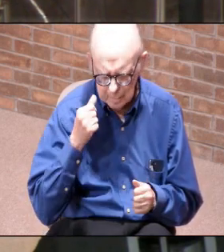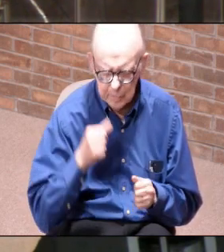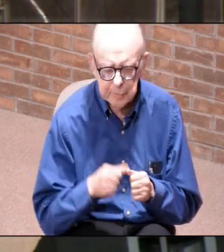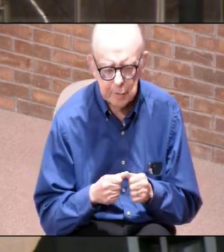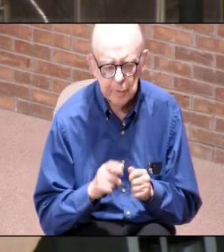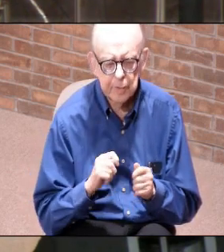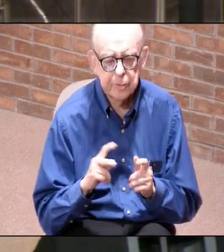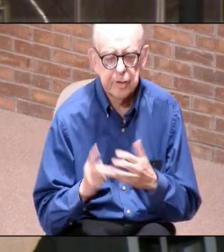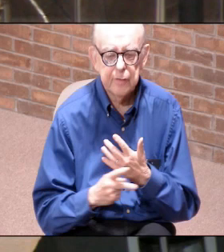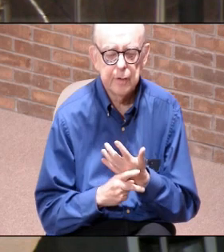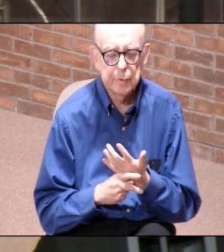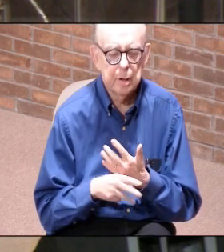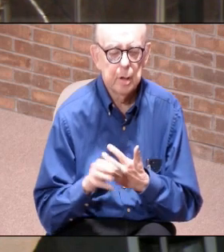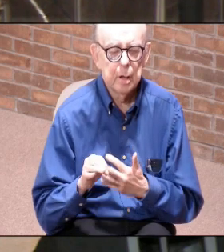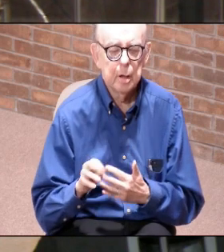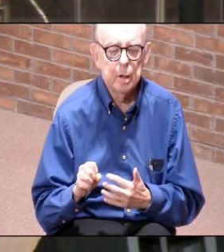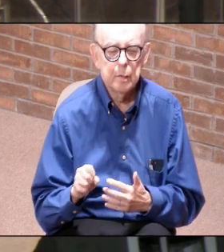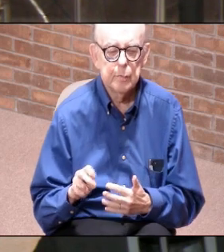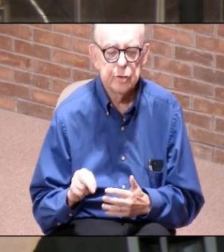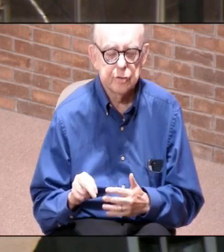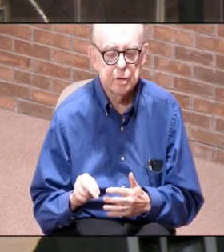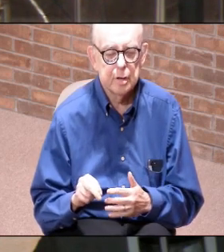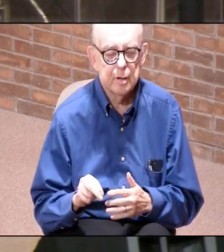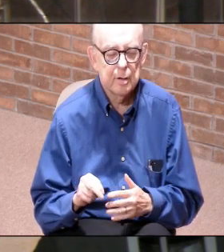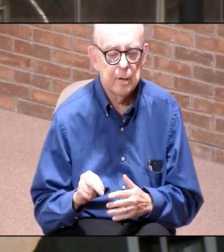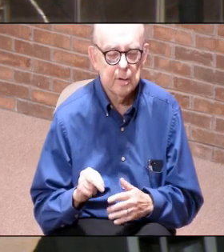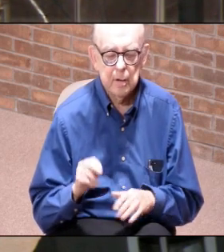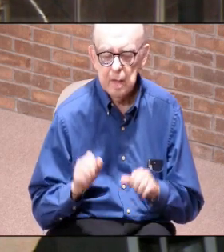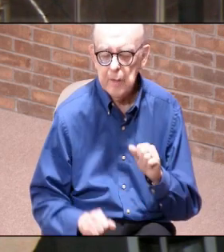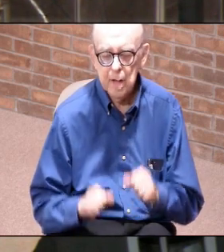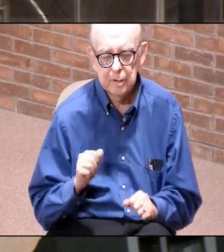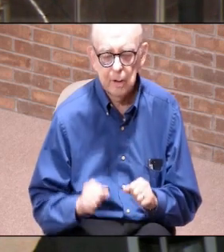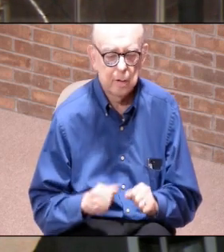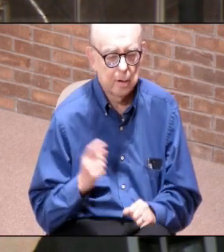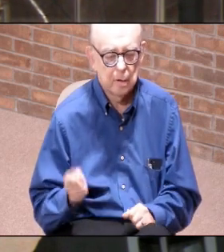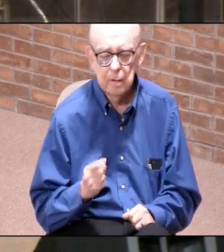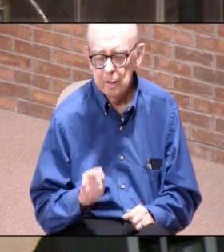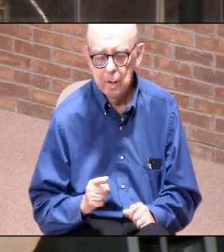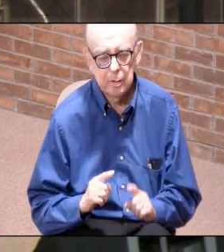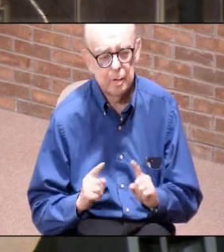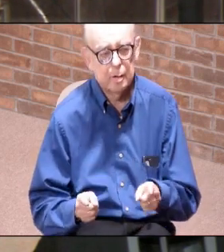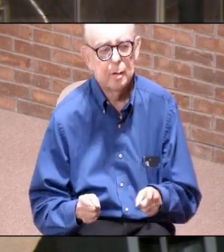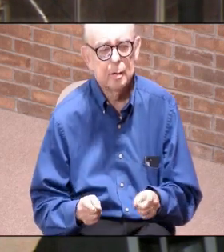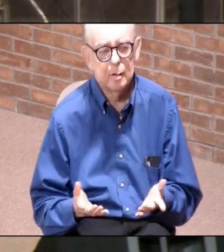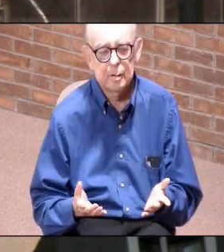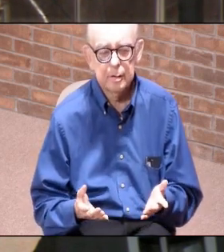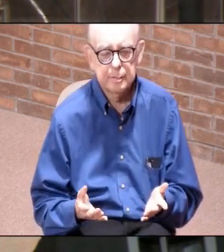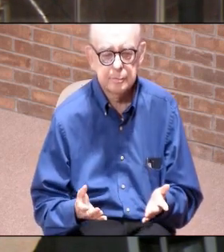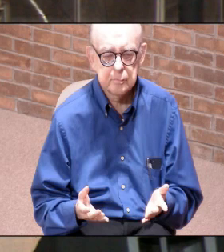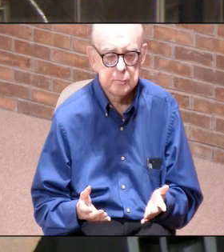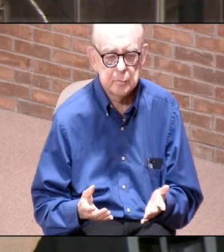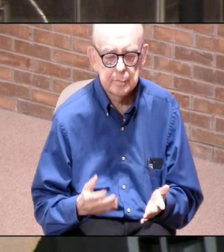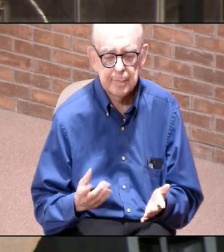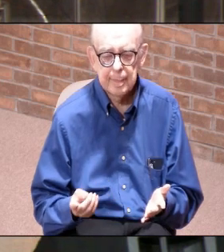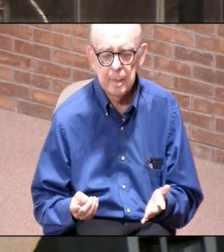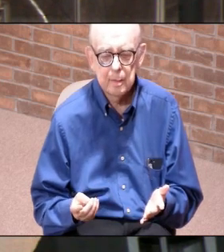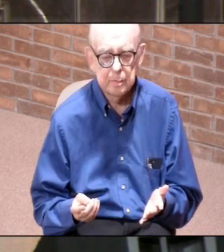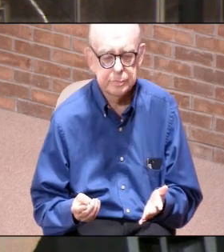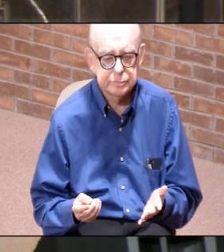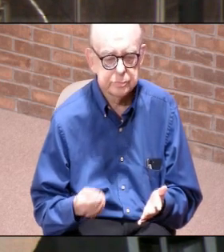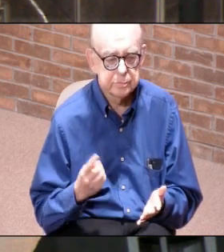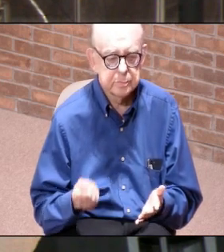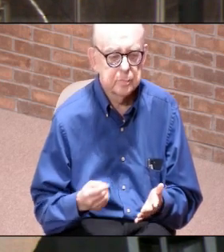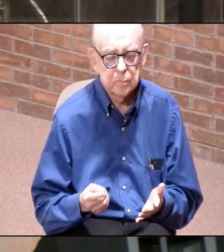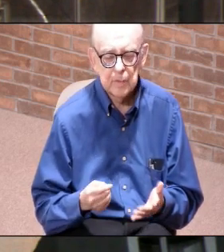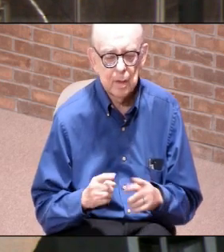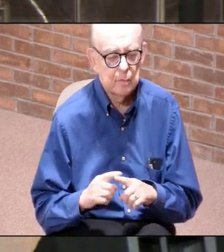Impossible? Remember that show? They would always come on and it would be, I think it was